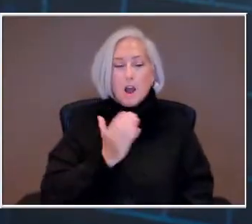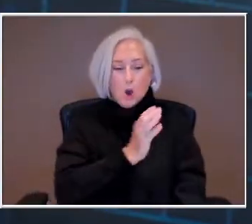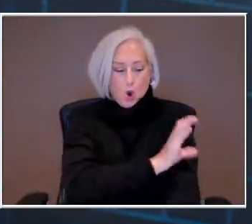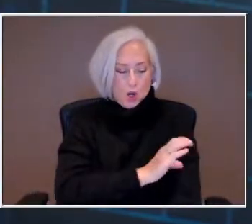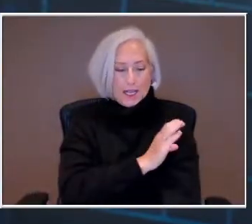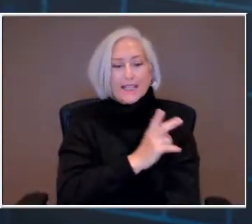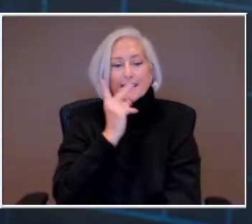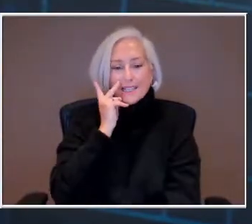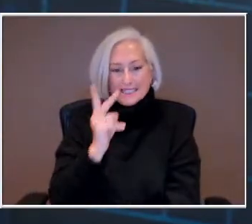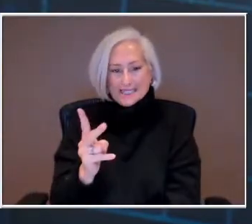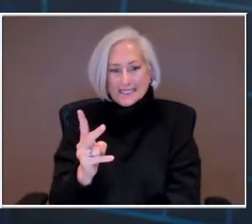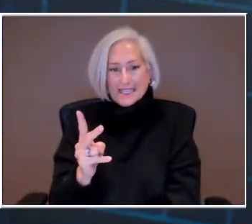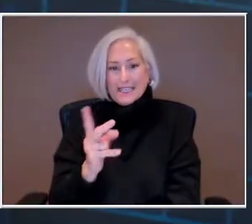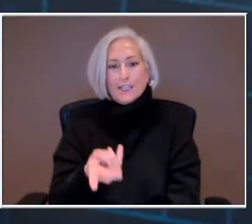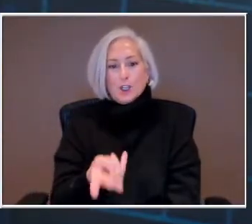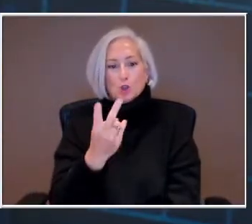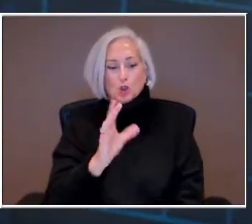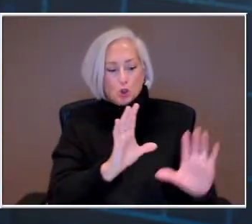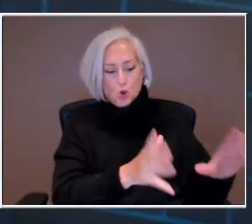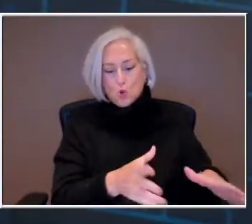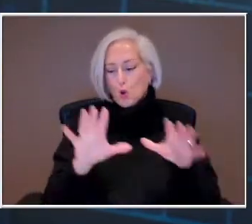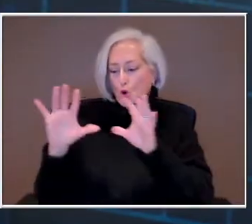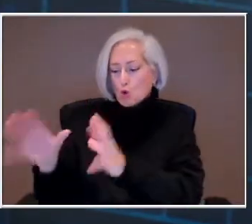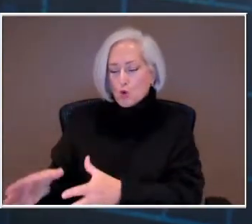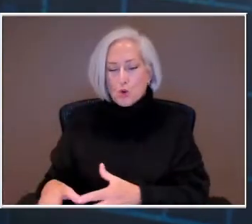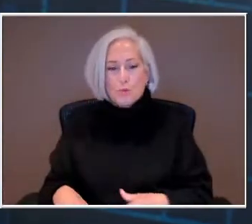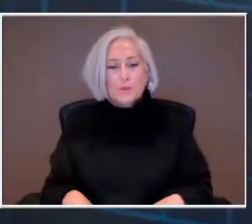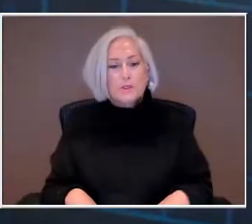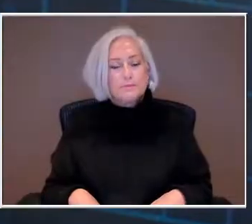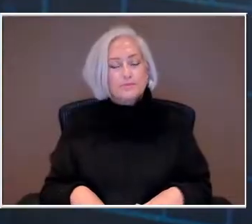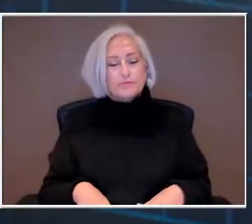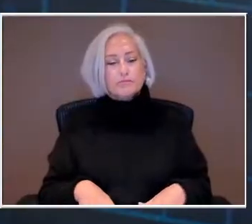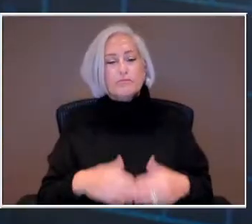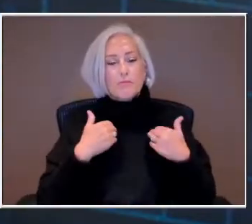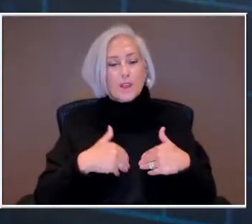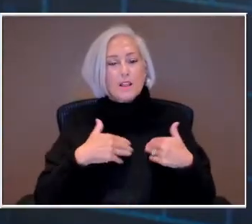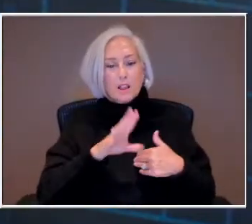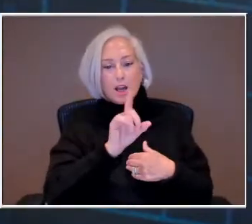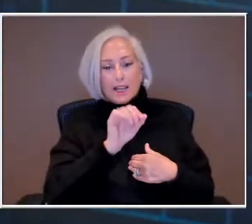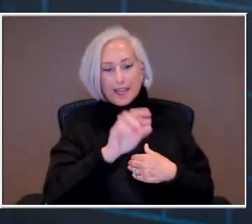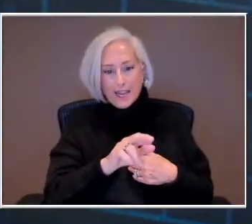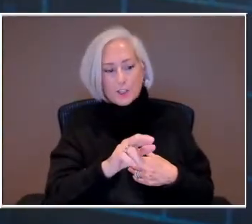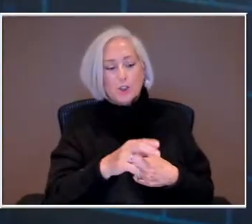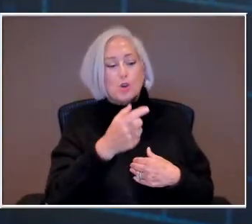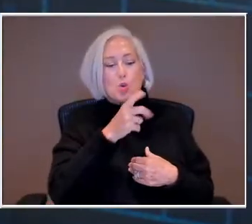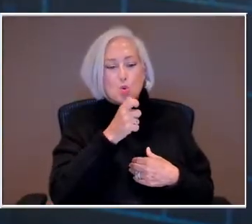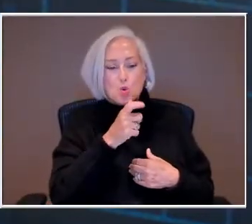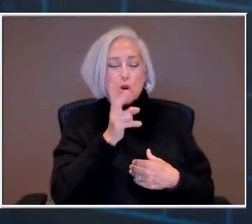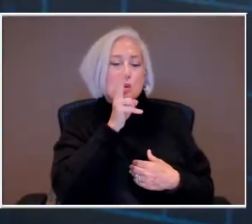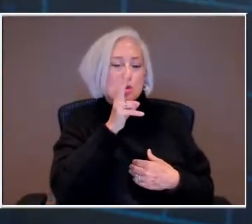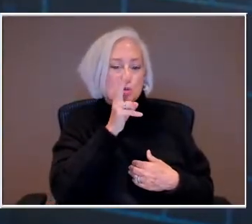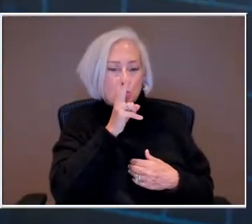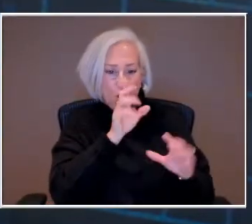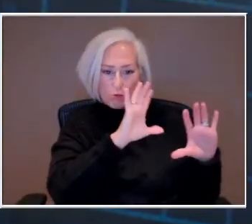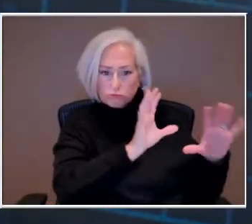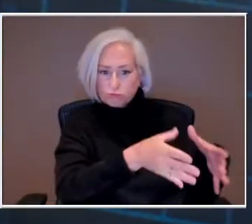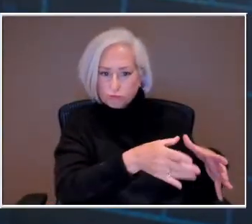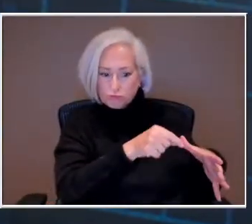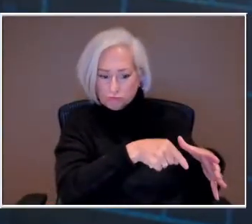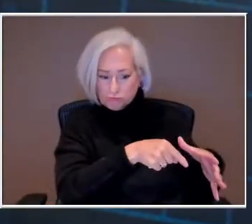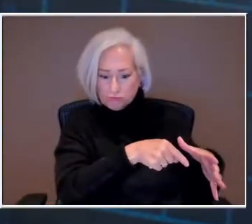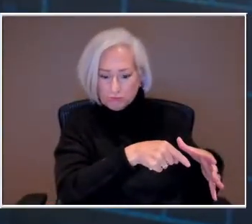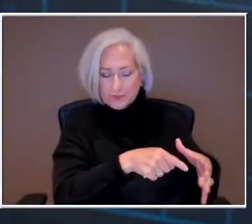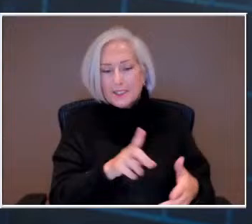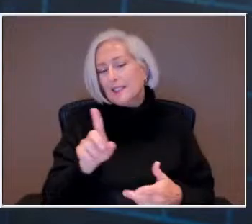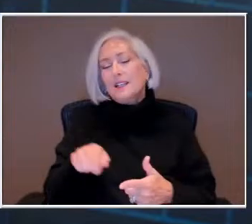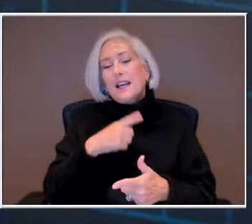two groups, the lung cancer that occurs in the traditional patients, smokers, and then we're seeing a rise, not just here in